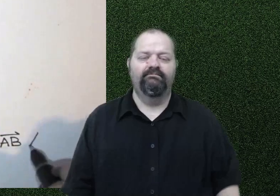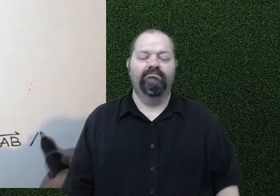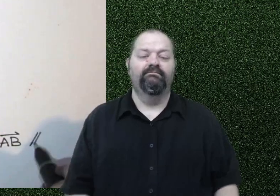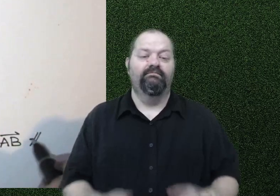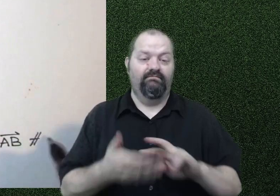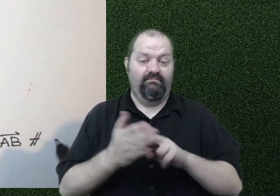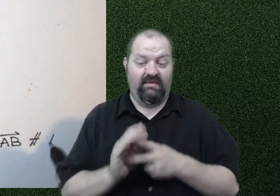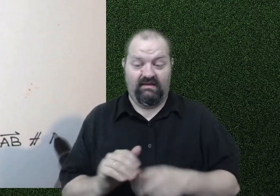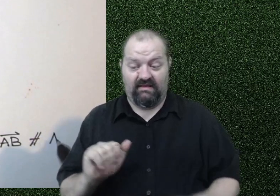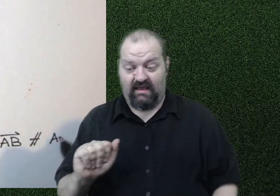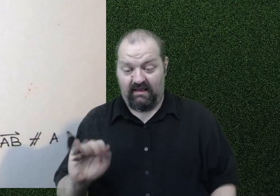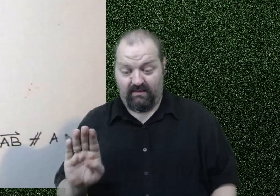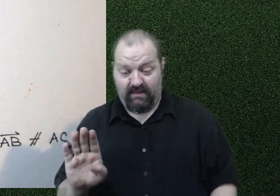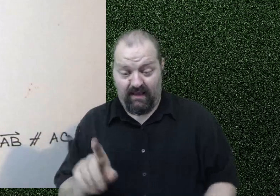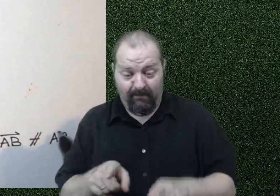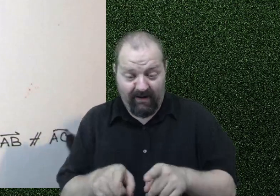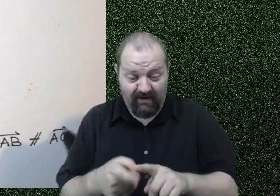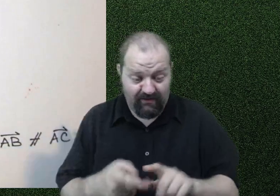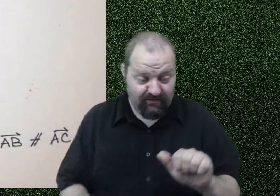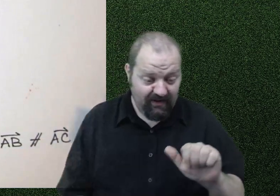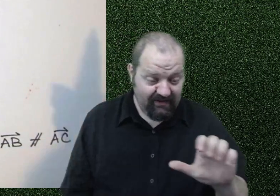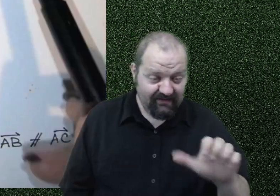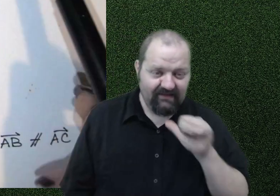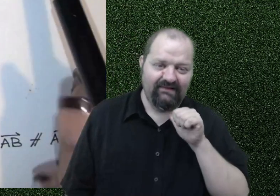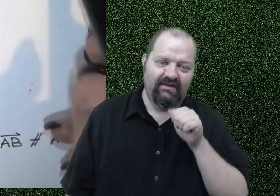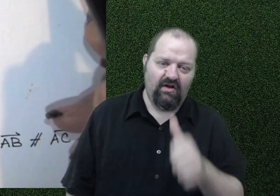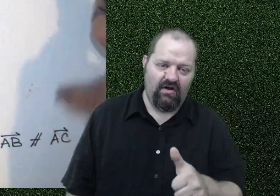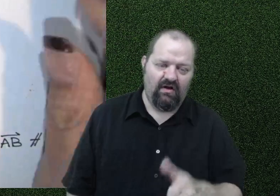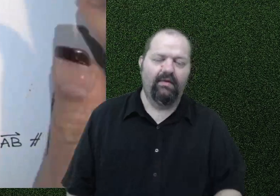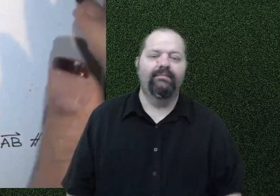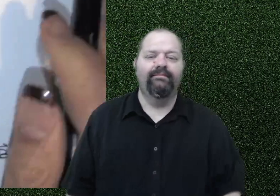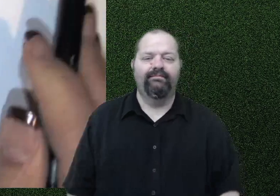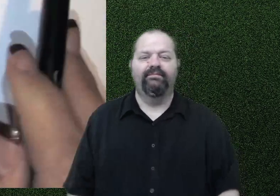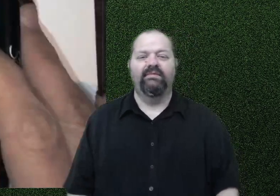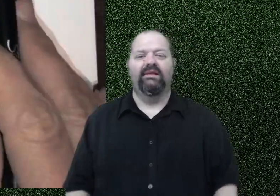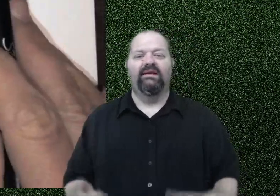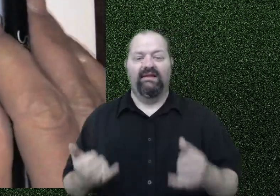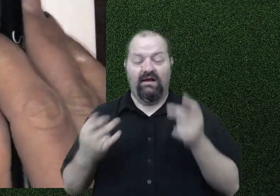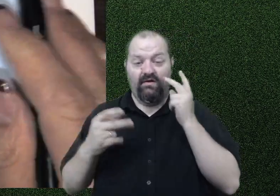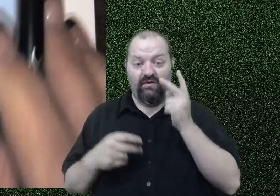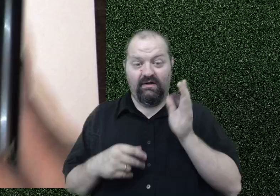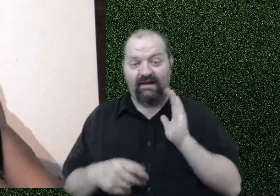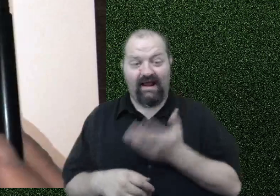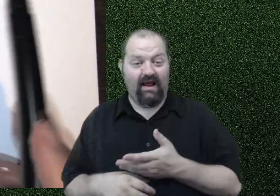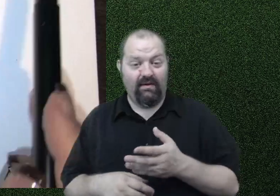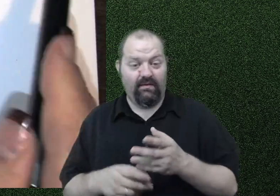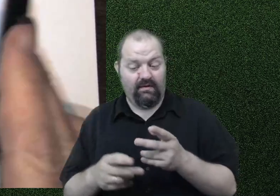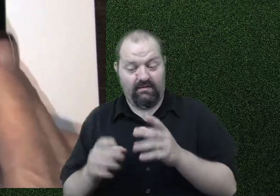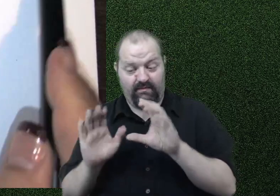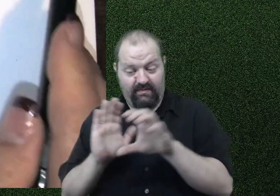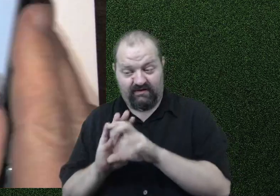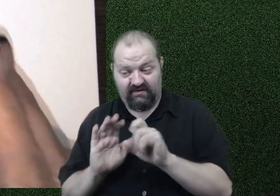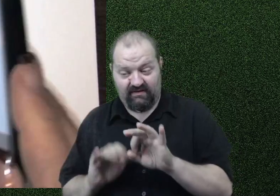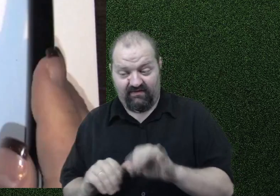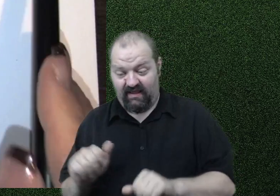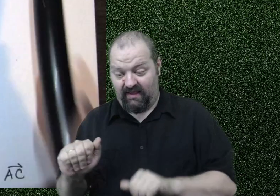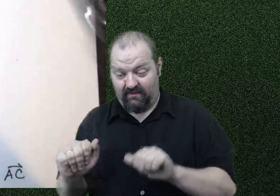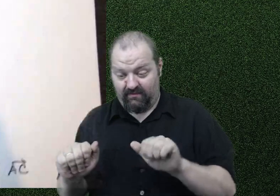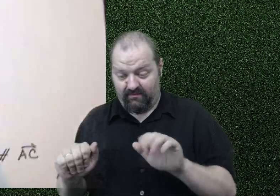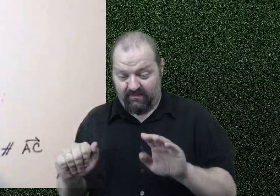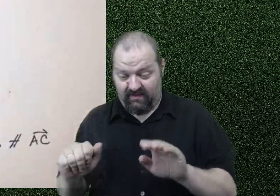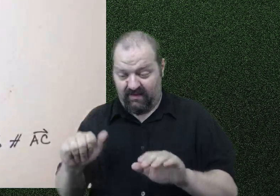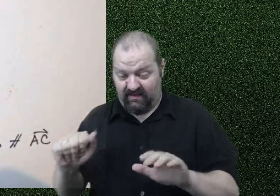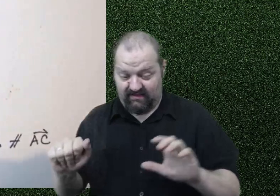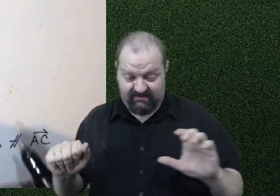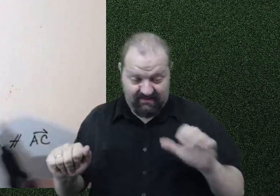is not parallel to AC. And look at our pictures. If AB and AC are not parallel, it's going to be something more